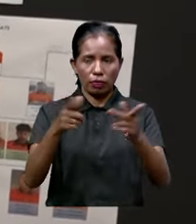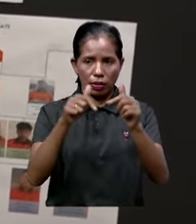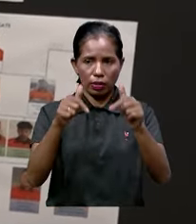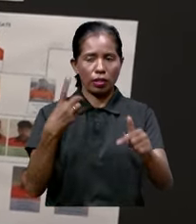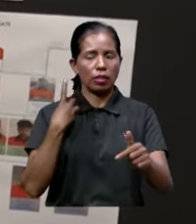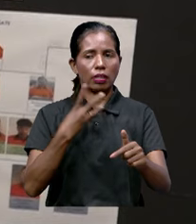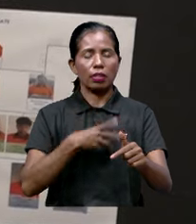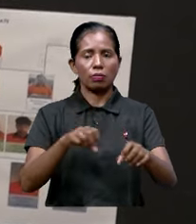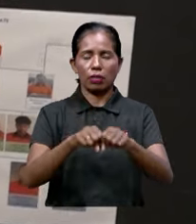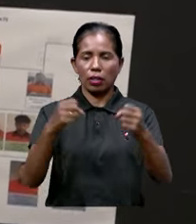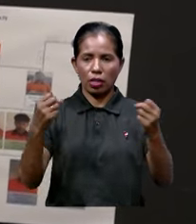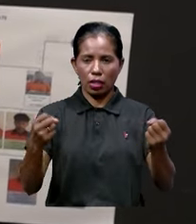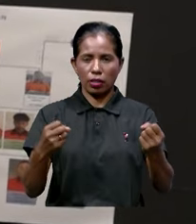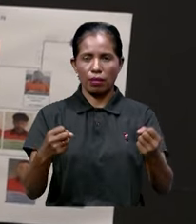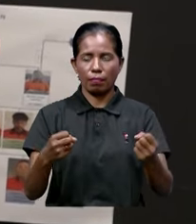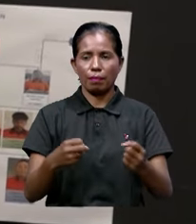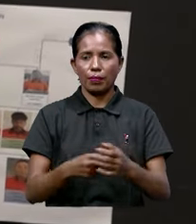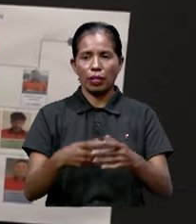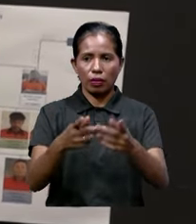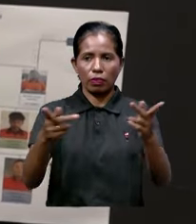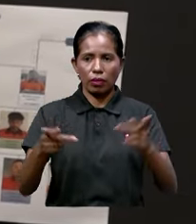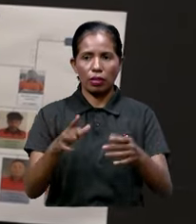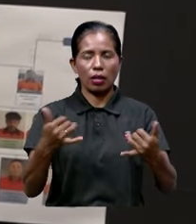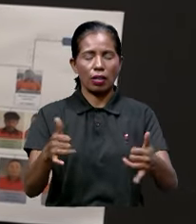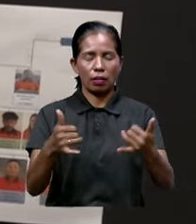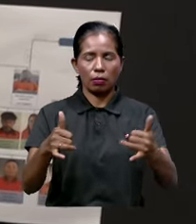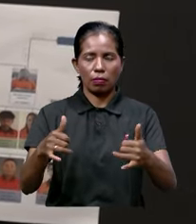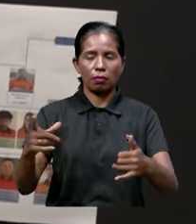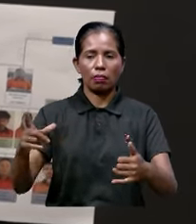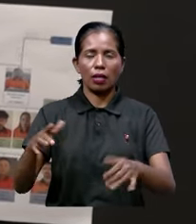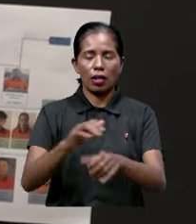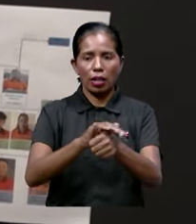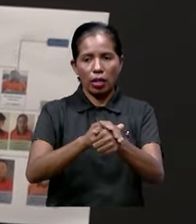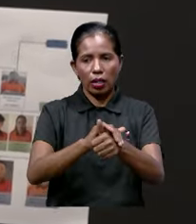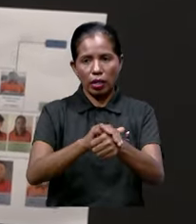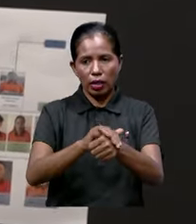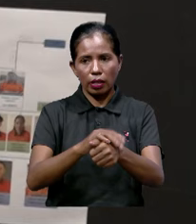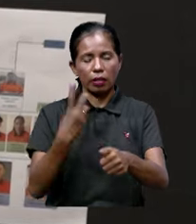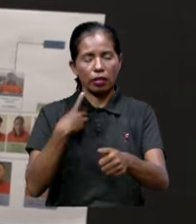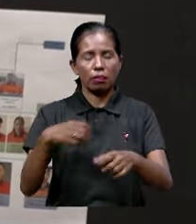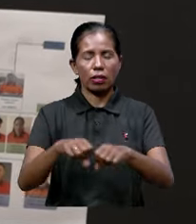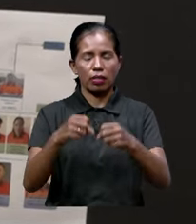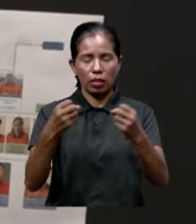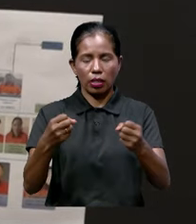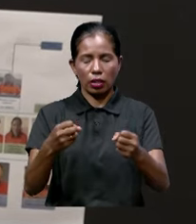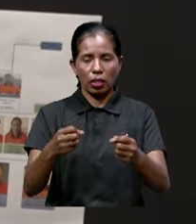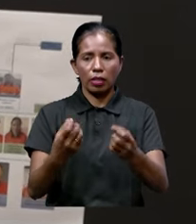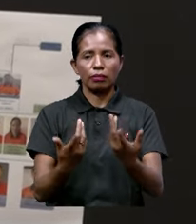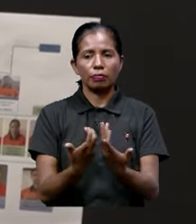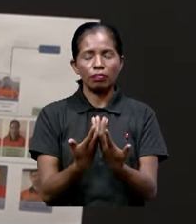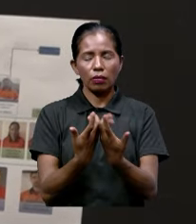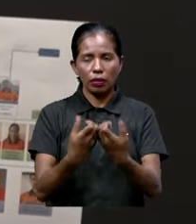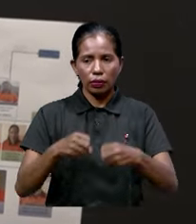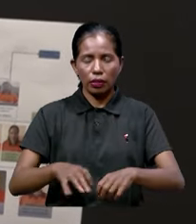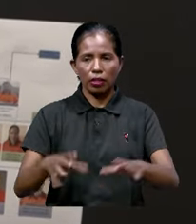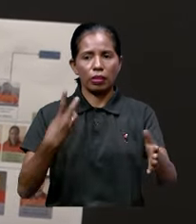ita mu se estraga fatin halimar ba lenok ninian ita mu se estraga du tasibalu antaun iha kontratu